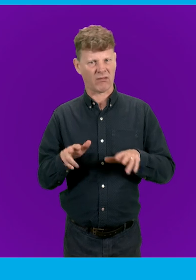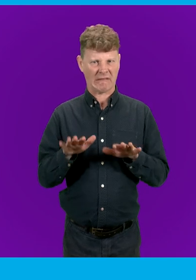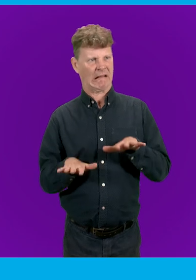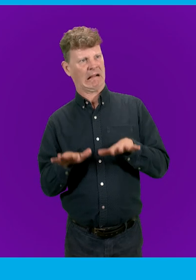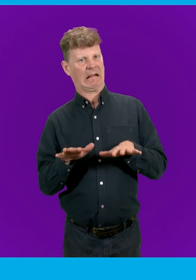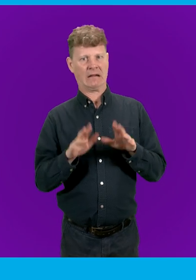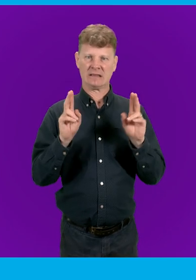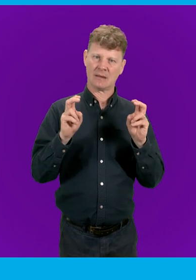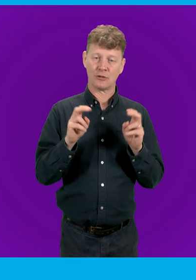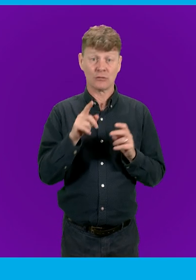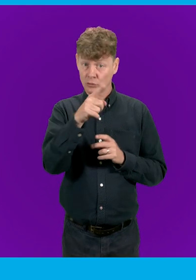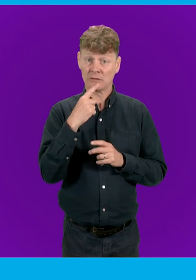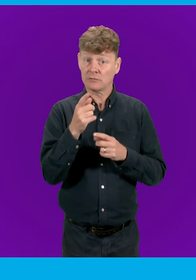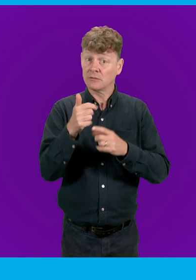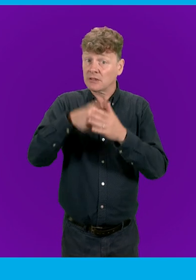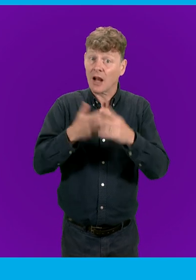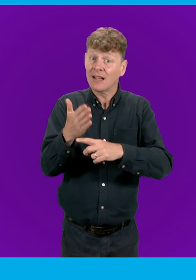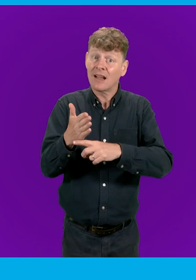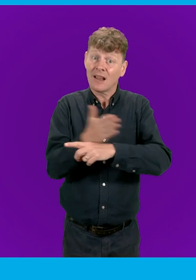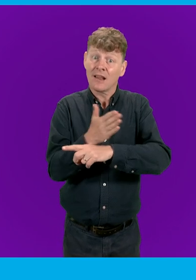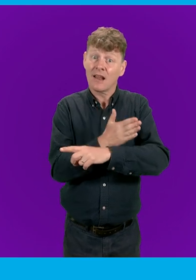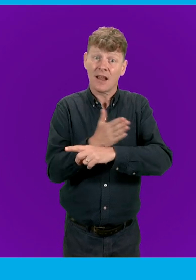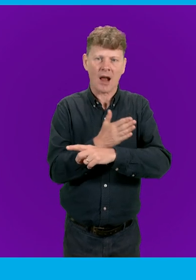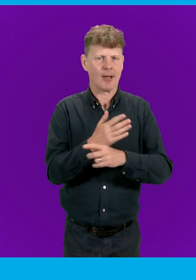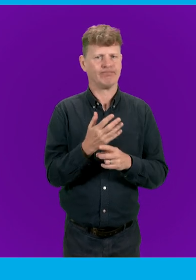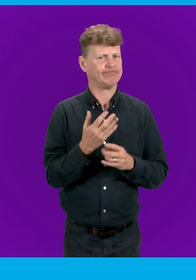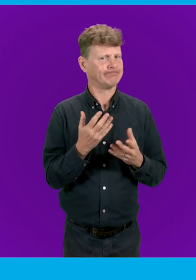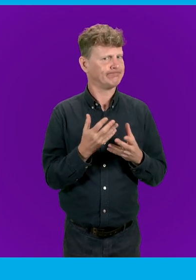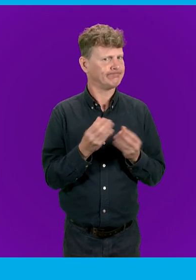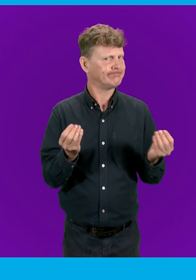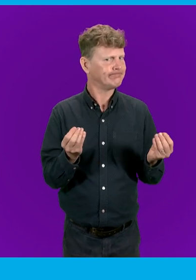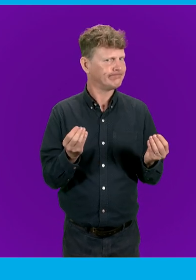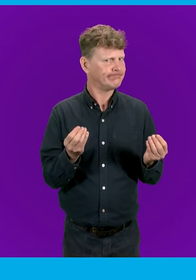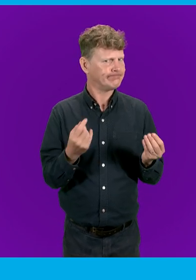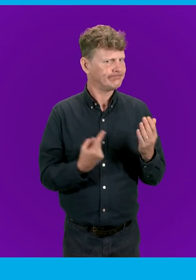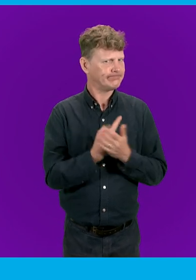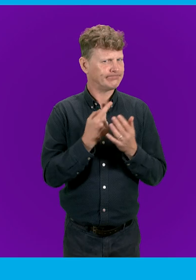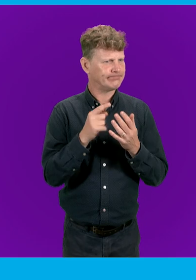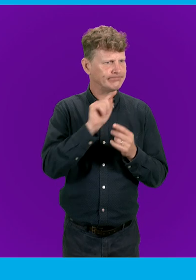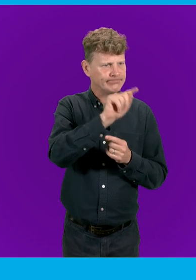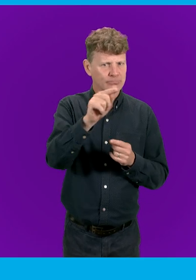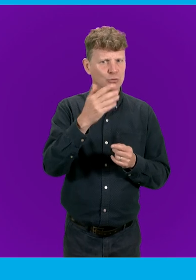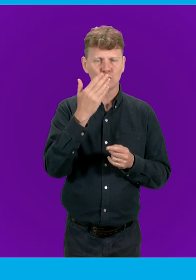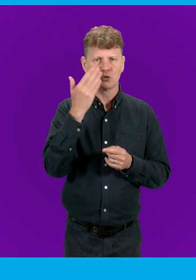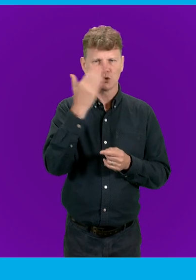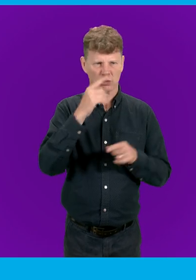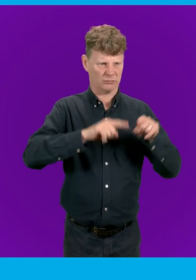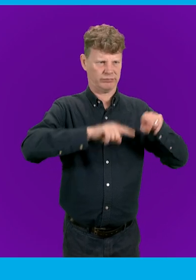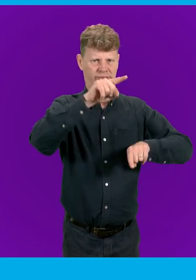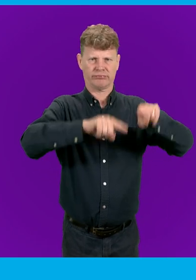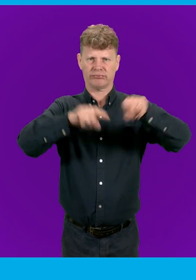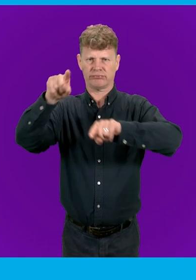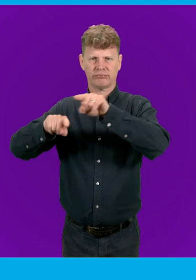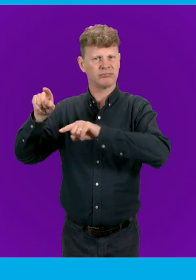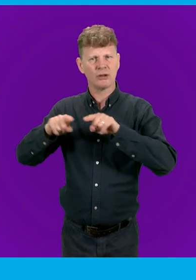like starting younger, I feel like kind of lacking in that, and that lots of different schools have experienced different things, so it's